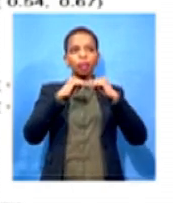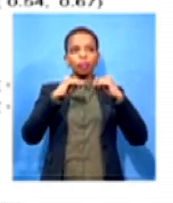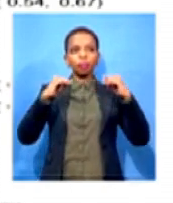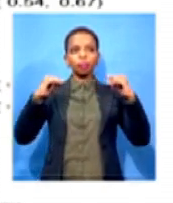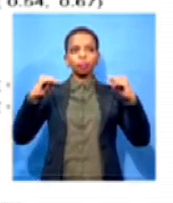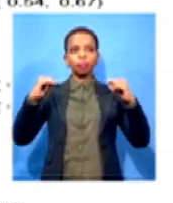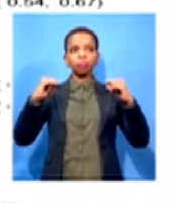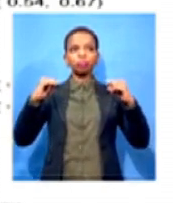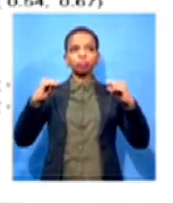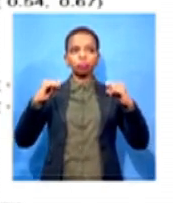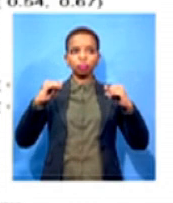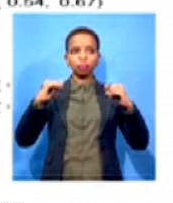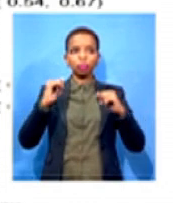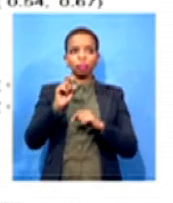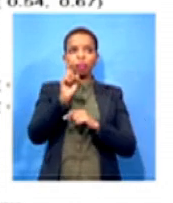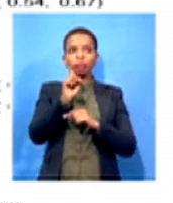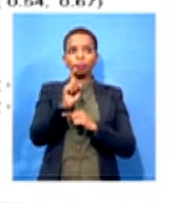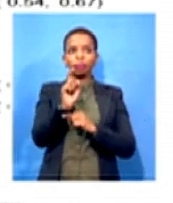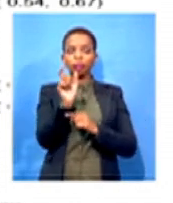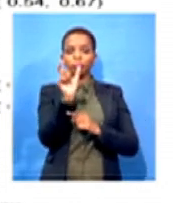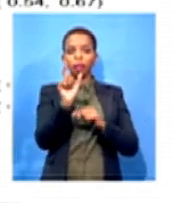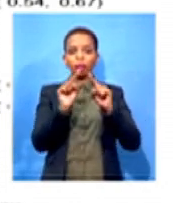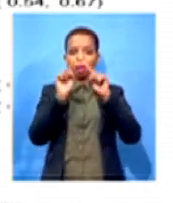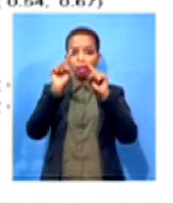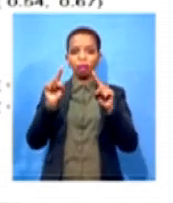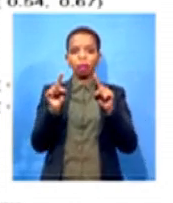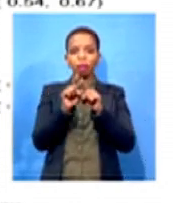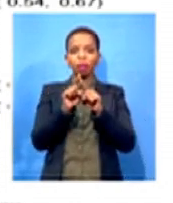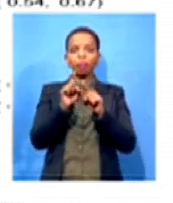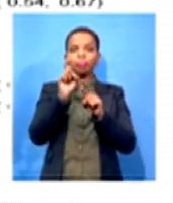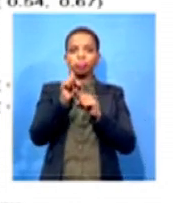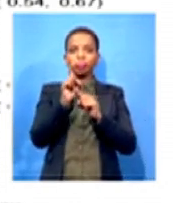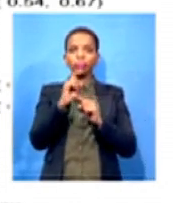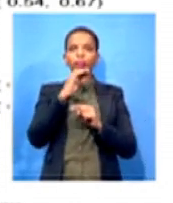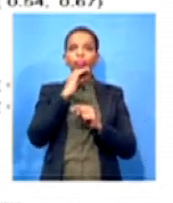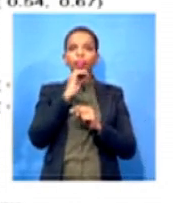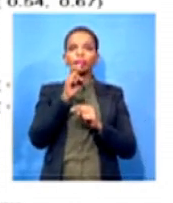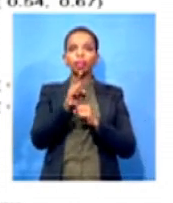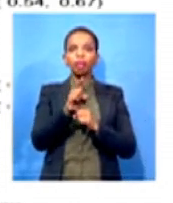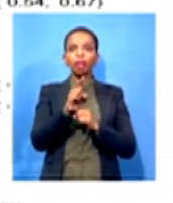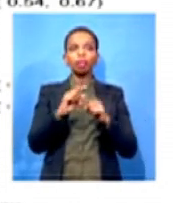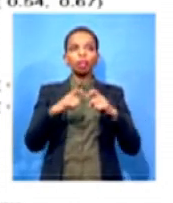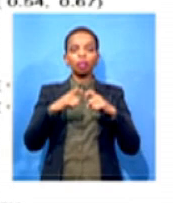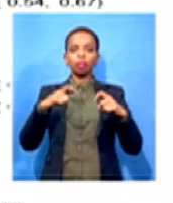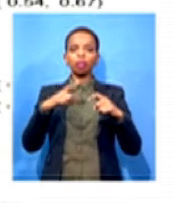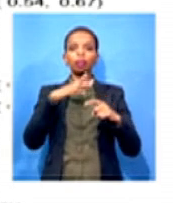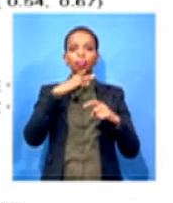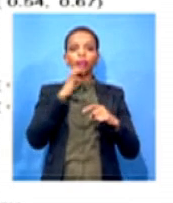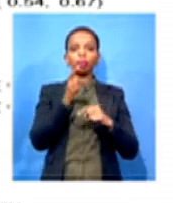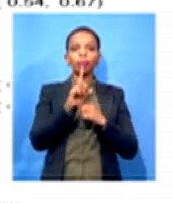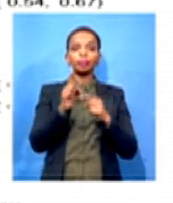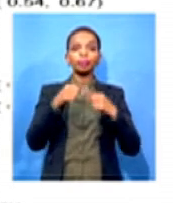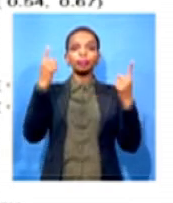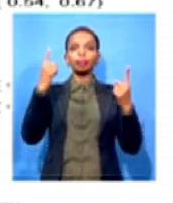bar is straggling 1, suggests that there's no difference between children and adults in terms